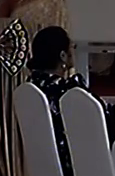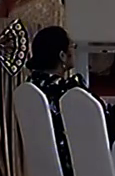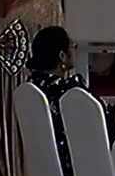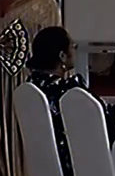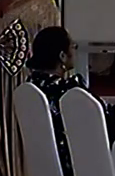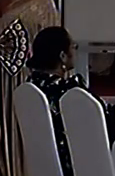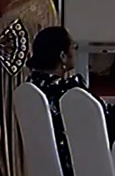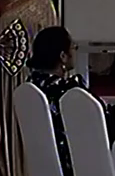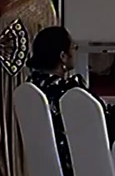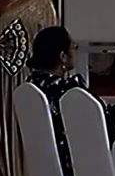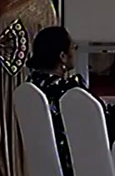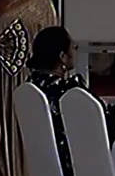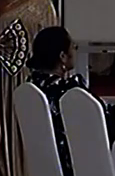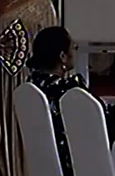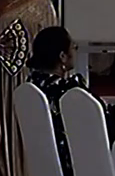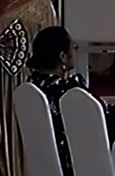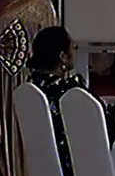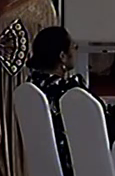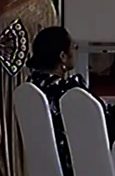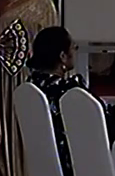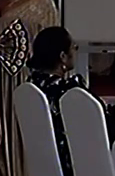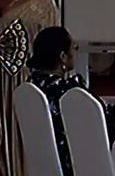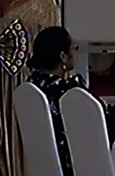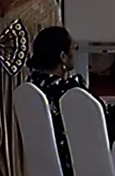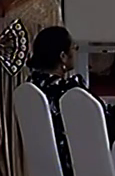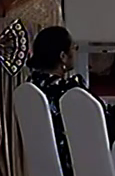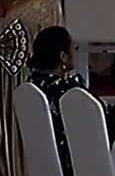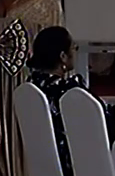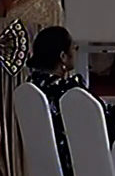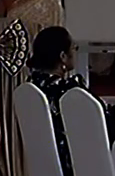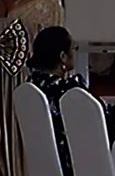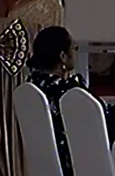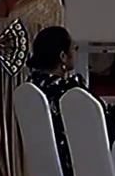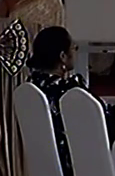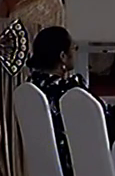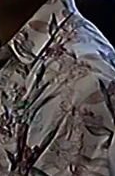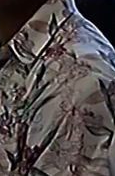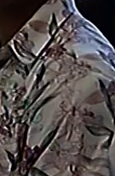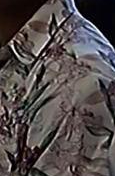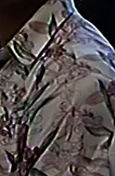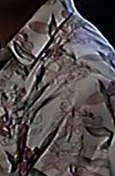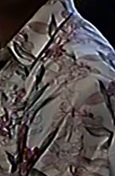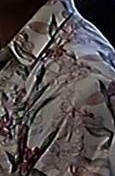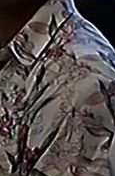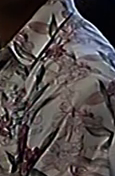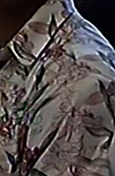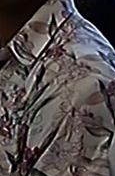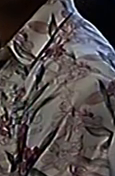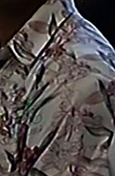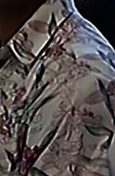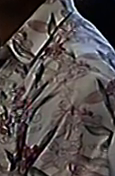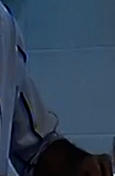this, it is now a law, so if persons living with HIV and AIDS go through any